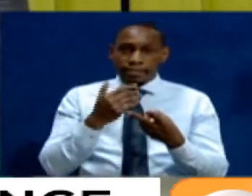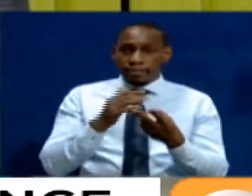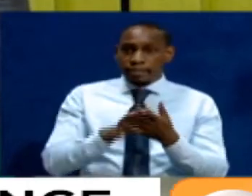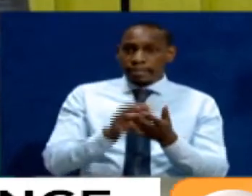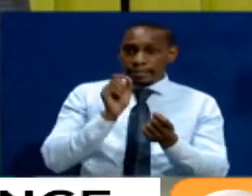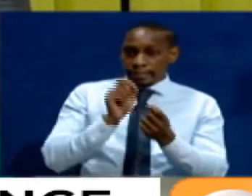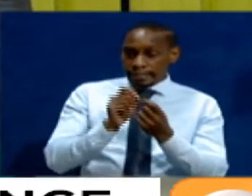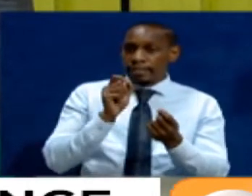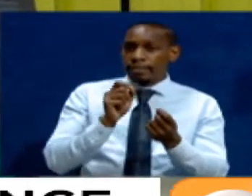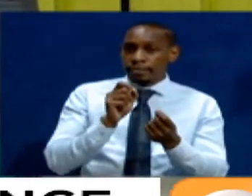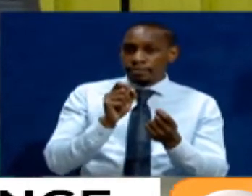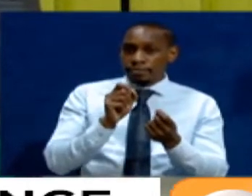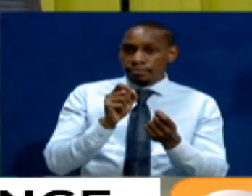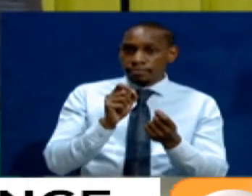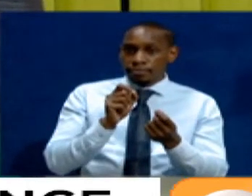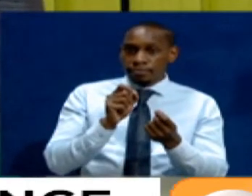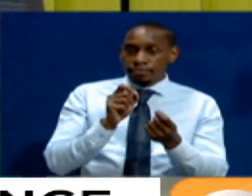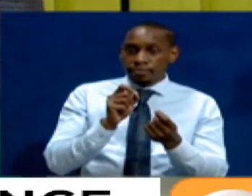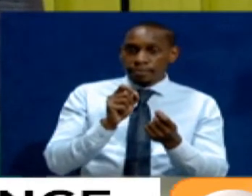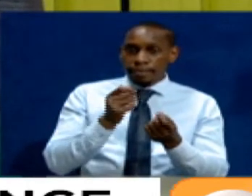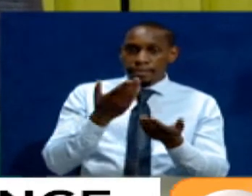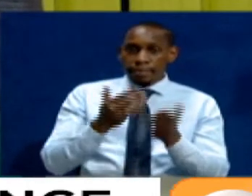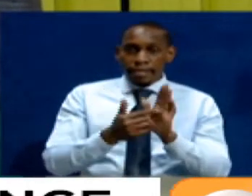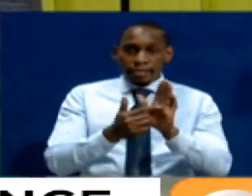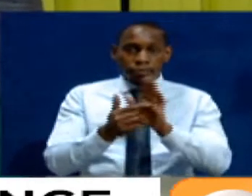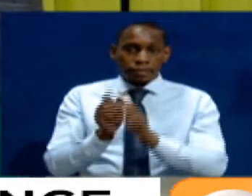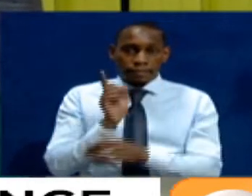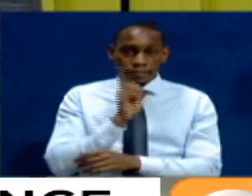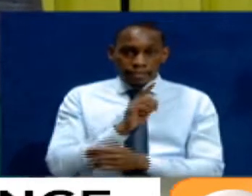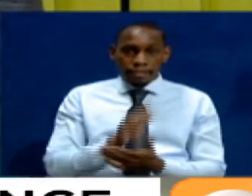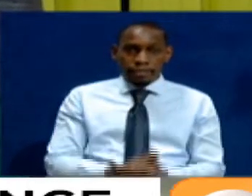have antibodies, a history of having been exposed in the past.